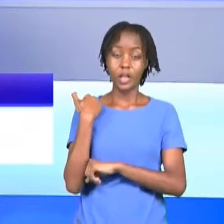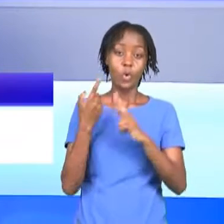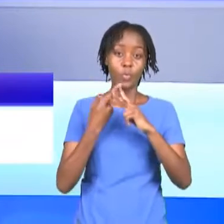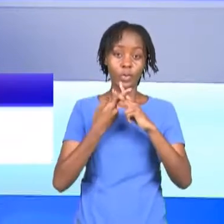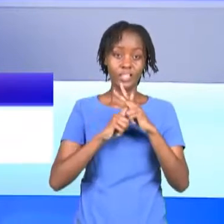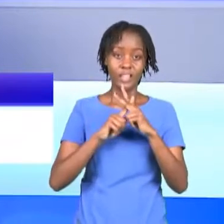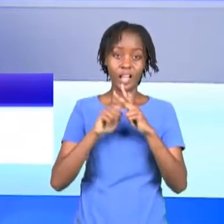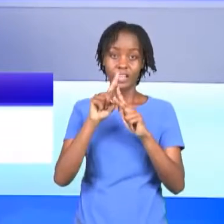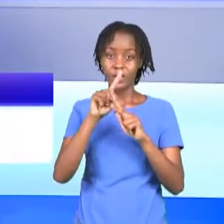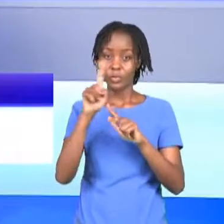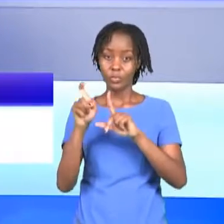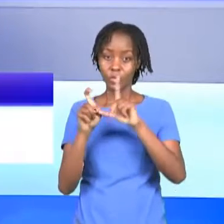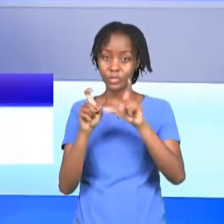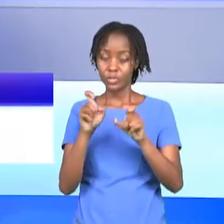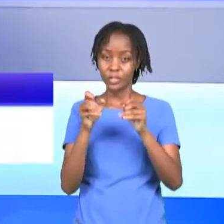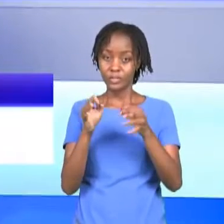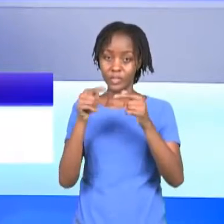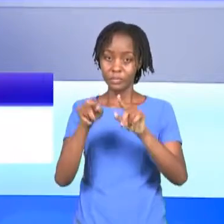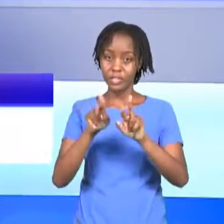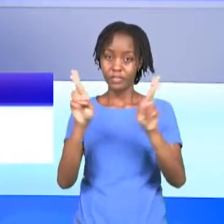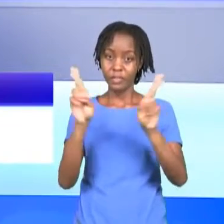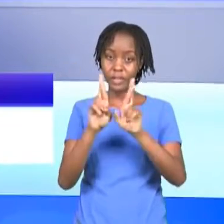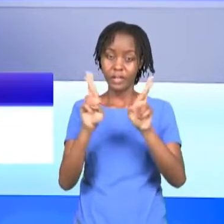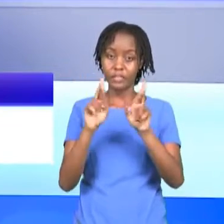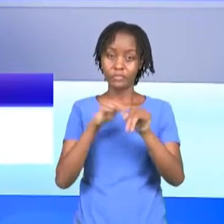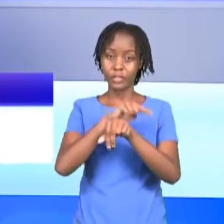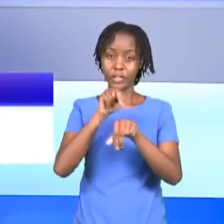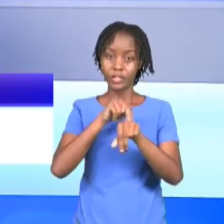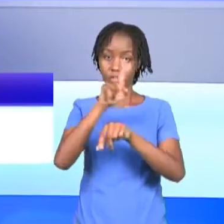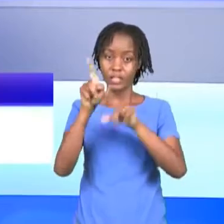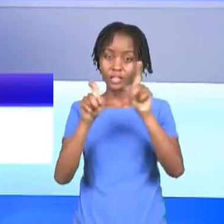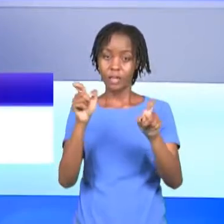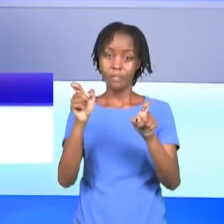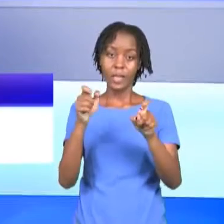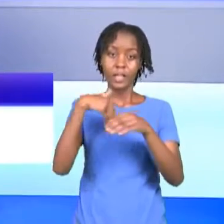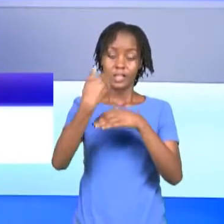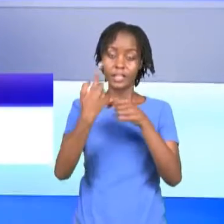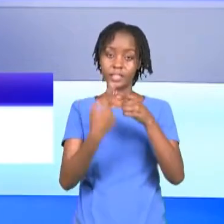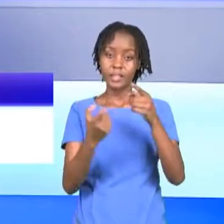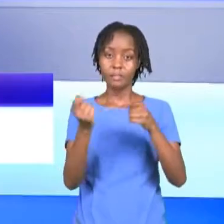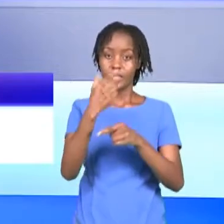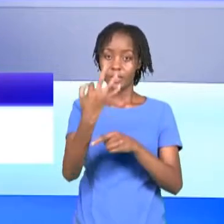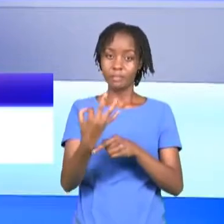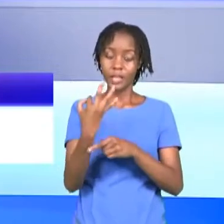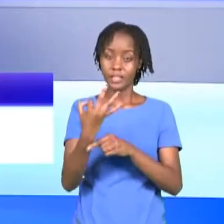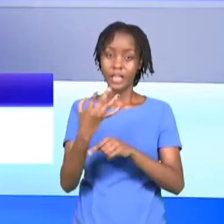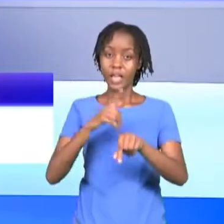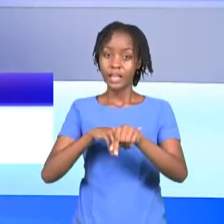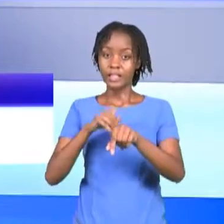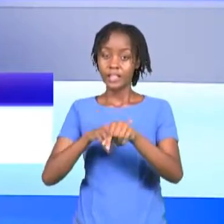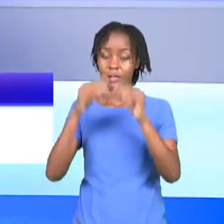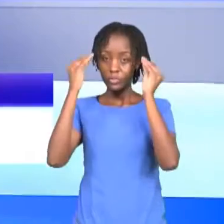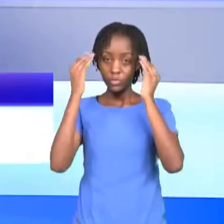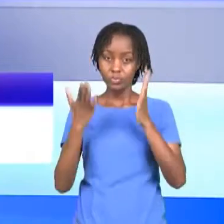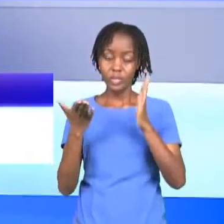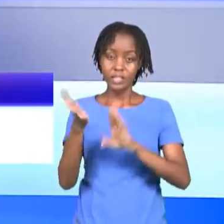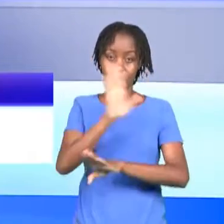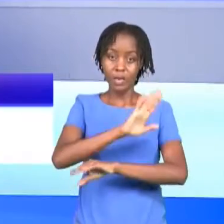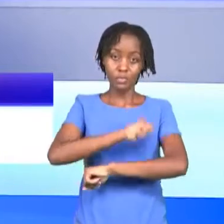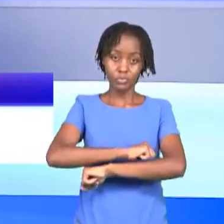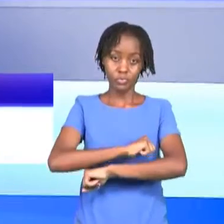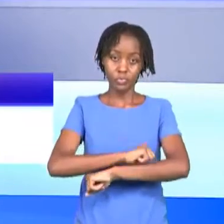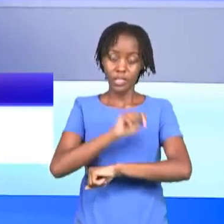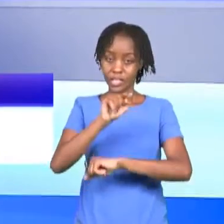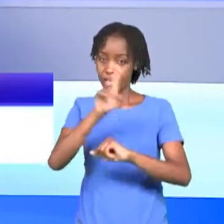assess if they will be ready for the national exams next year on March, even as schools register increased numbers of students. The assessments